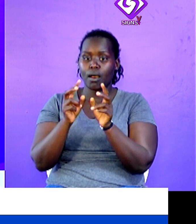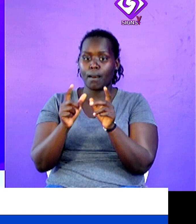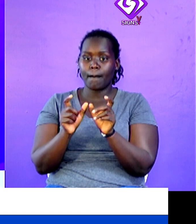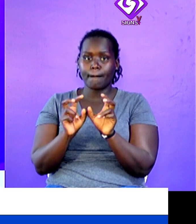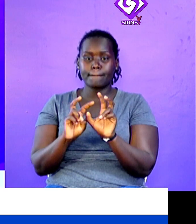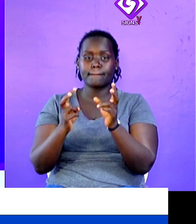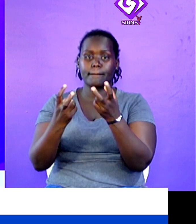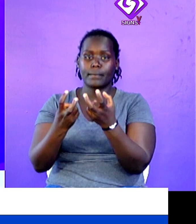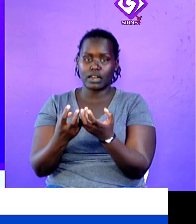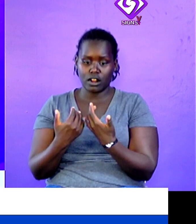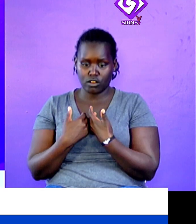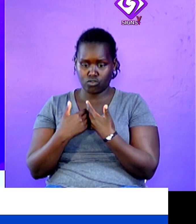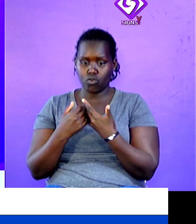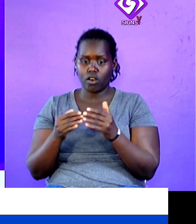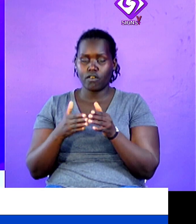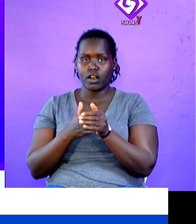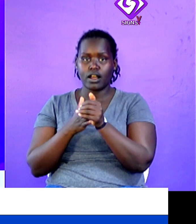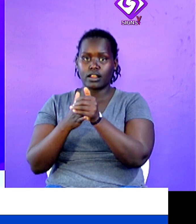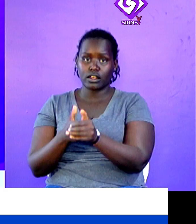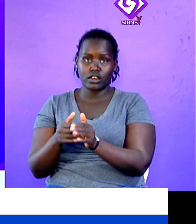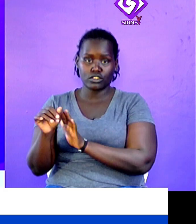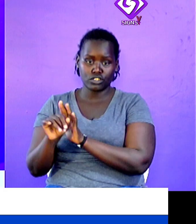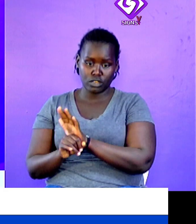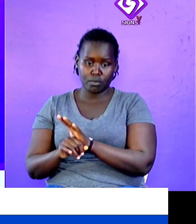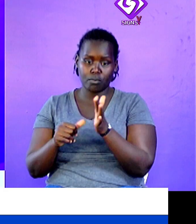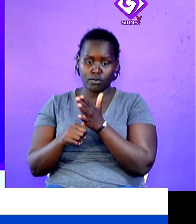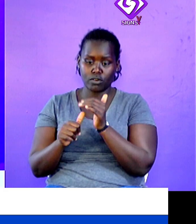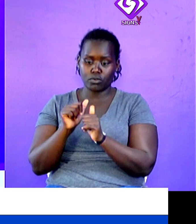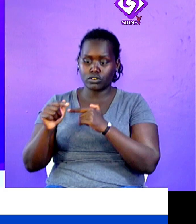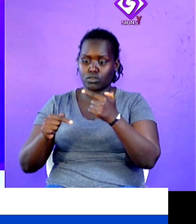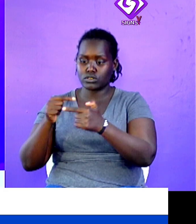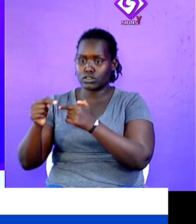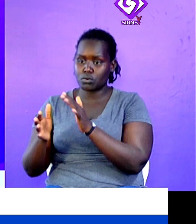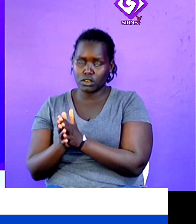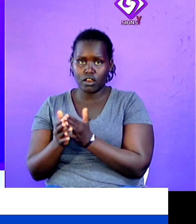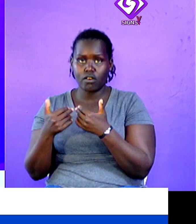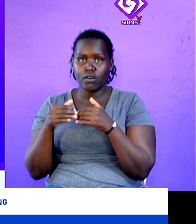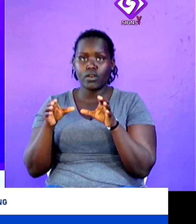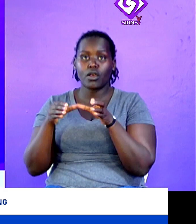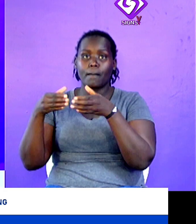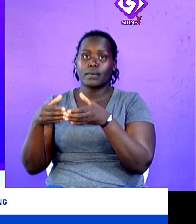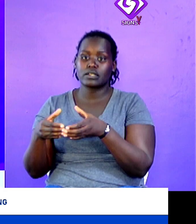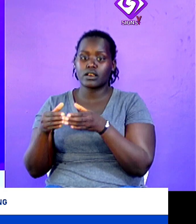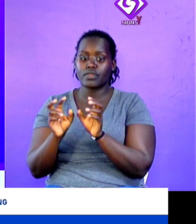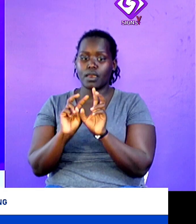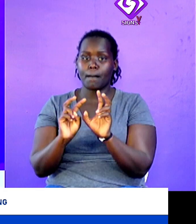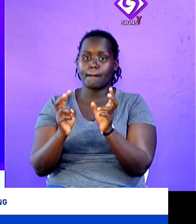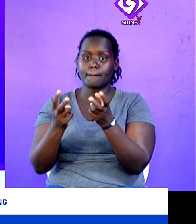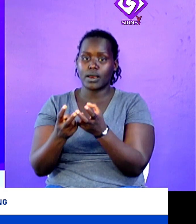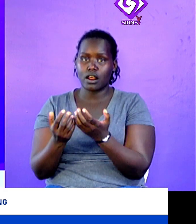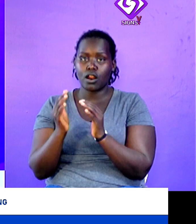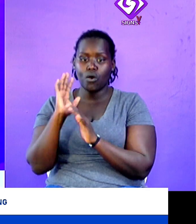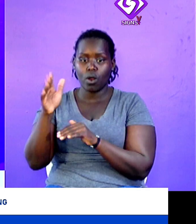ongoing leadership wrangles that have threatened to destabilize the party. The panel will bring